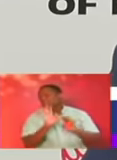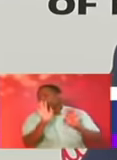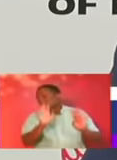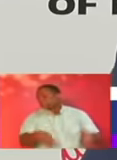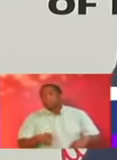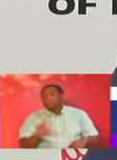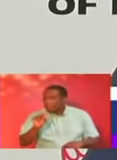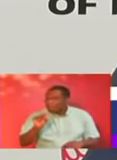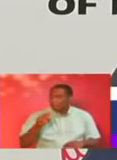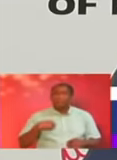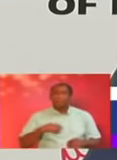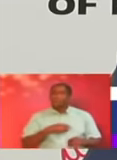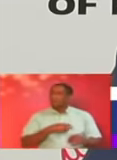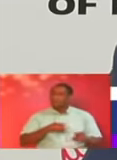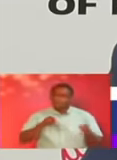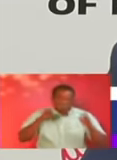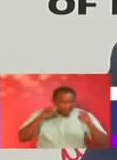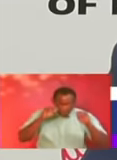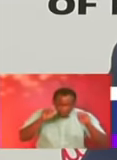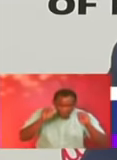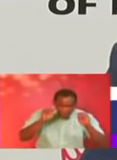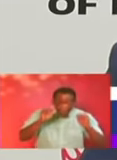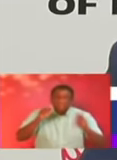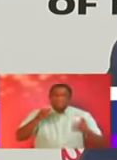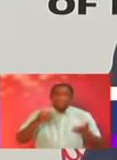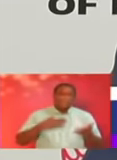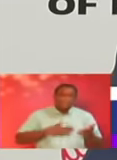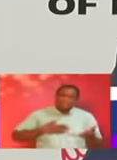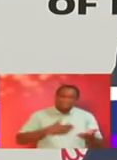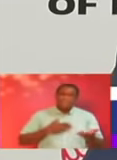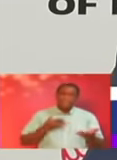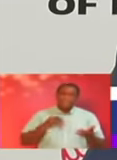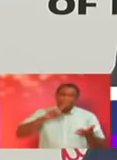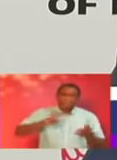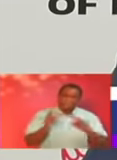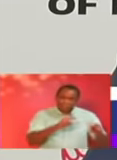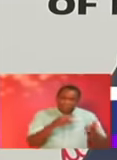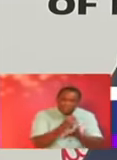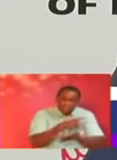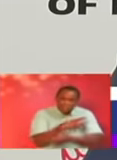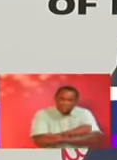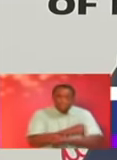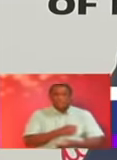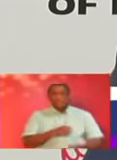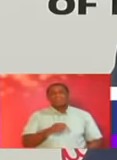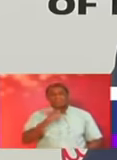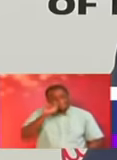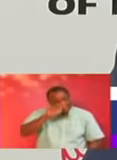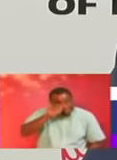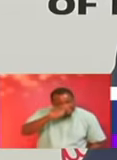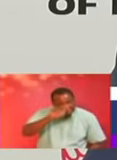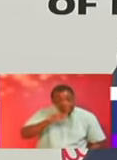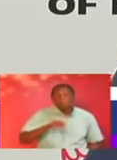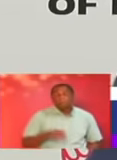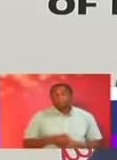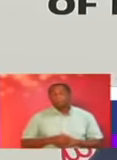them, inform them, educate them to help them make the best decision for themselves, their families, and their